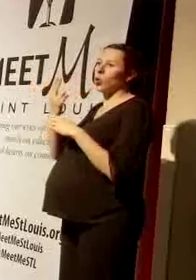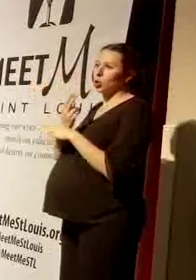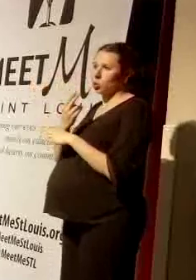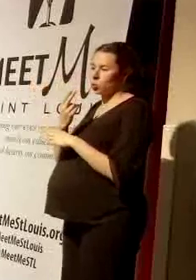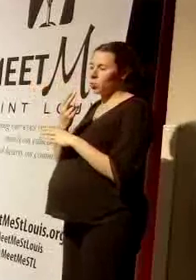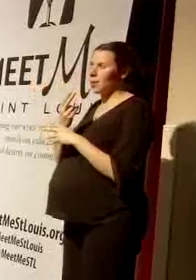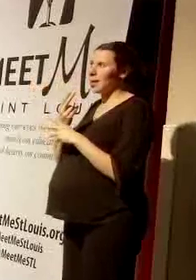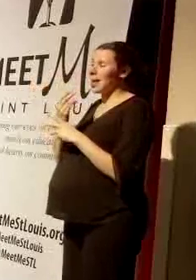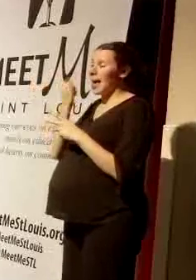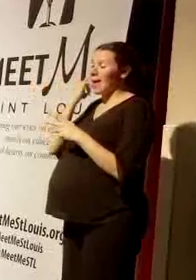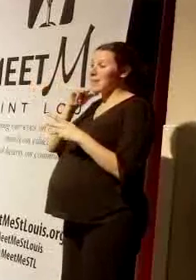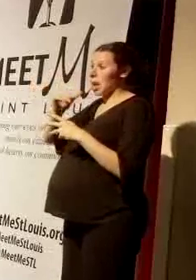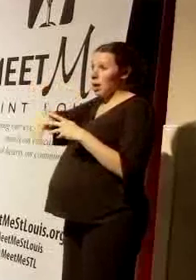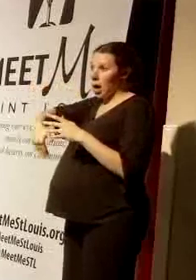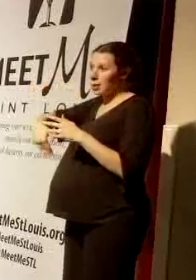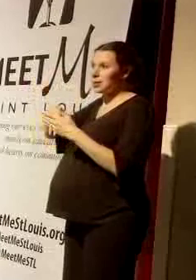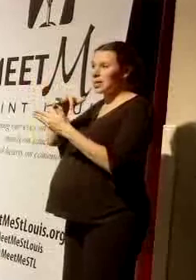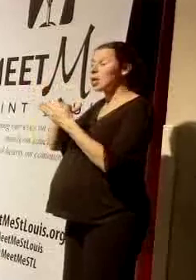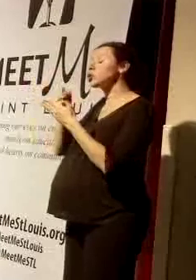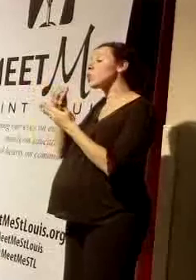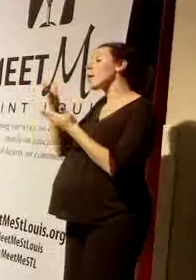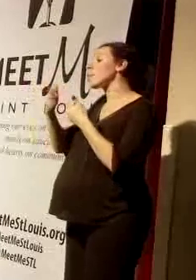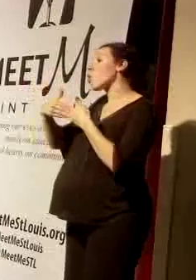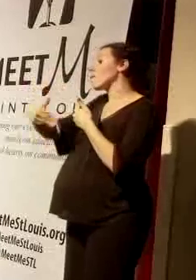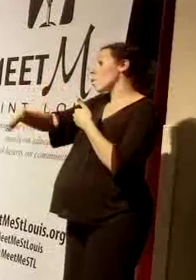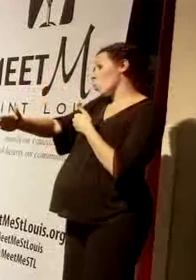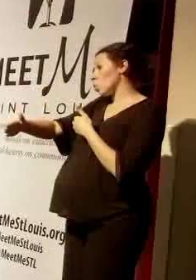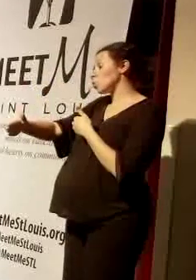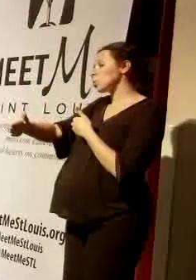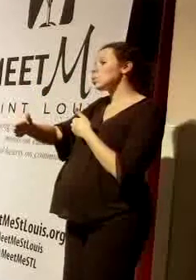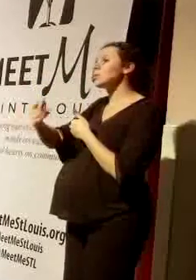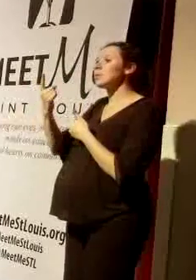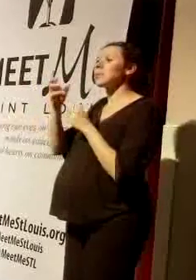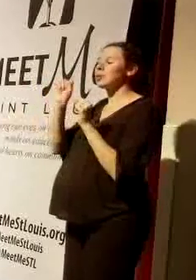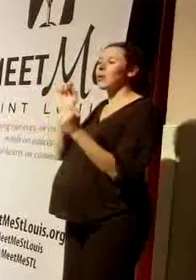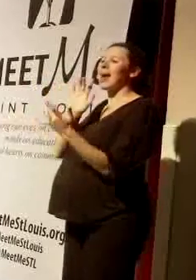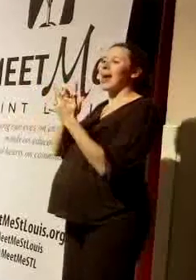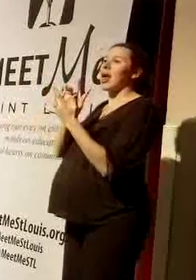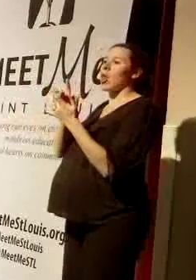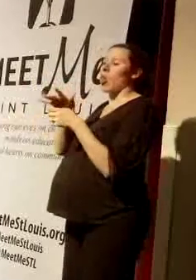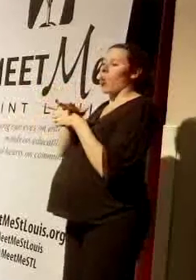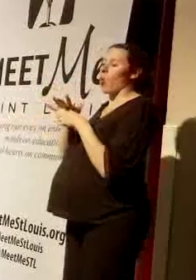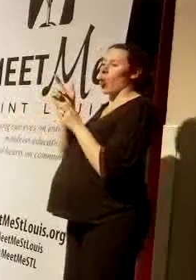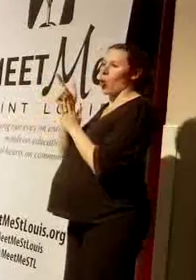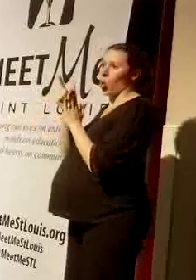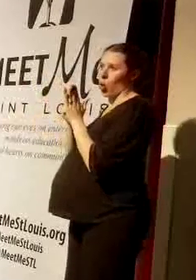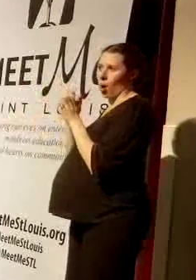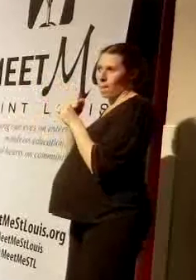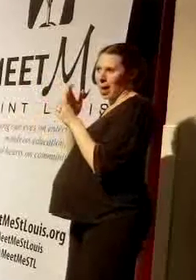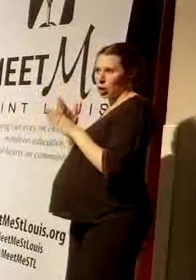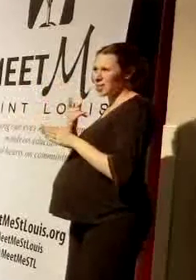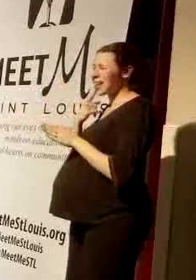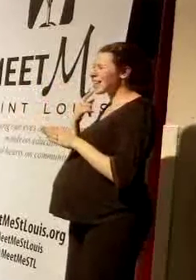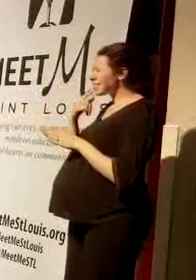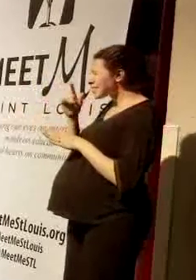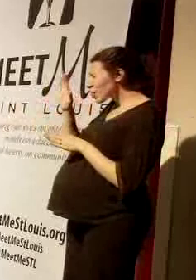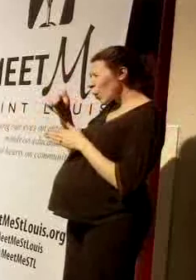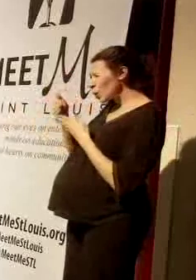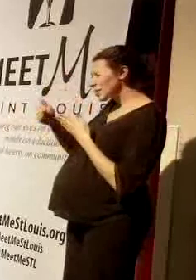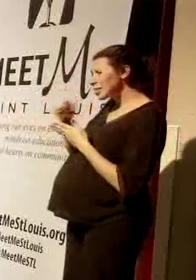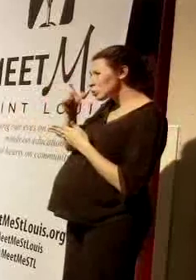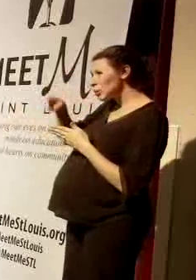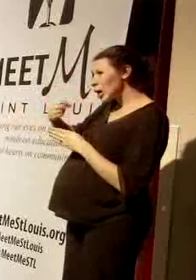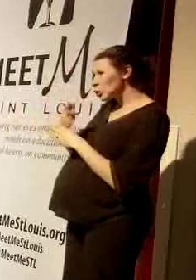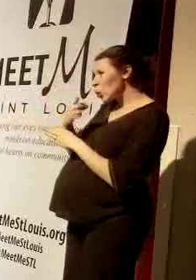effects will be. So maybe going forward, that's something that you can contact your local lawmakers saying that these types of things shouldn't be